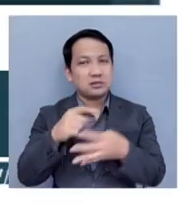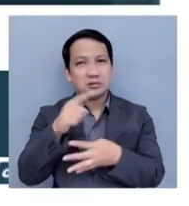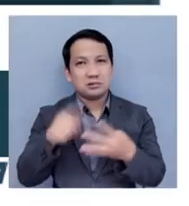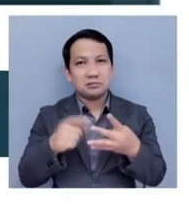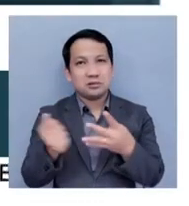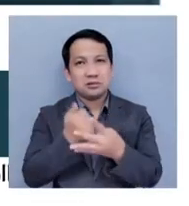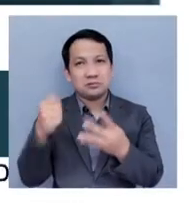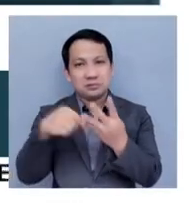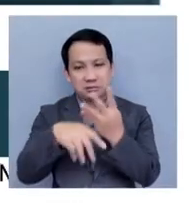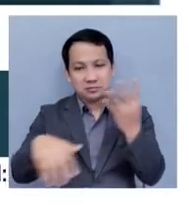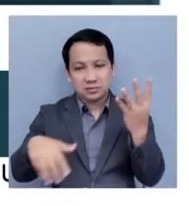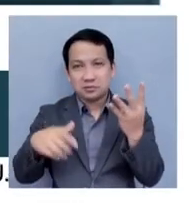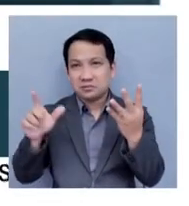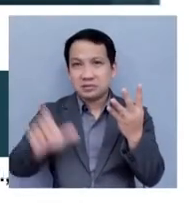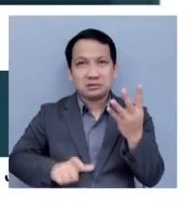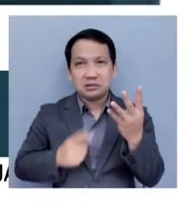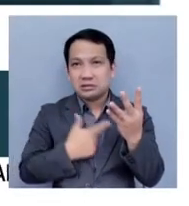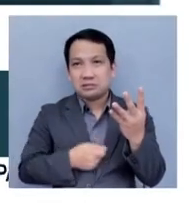are less guilty, though.